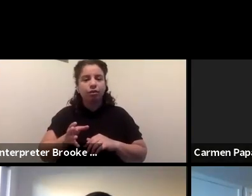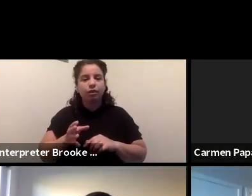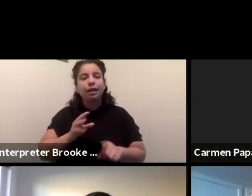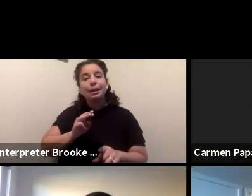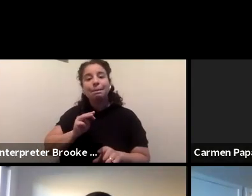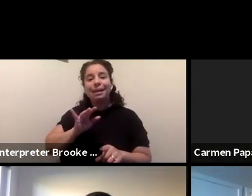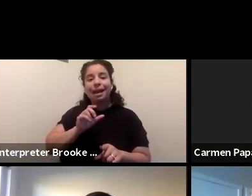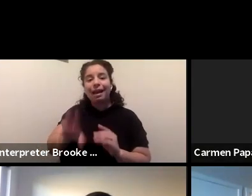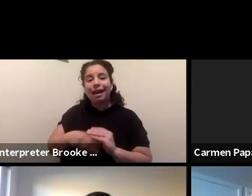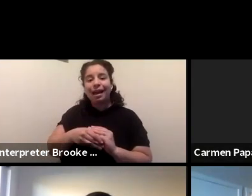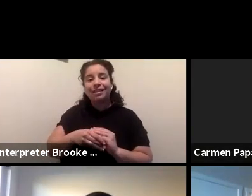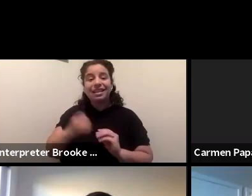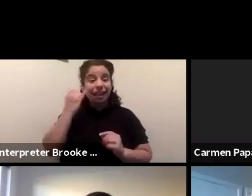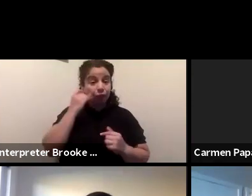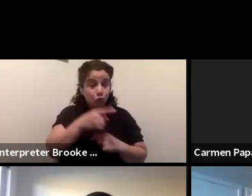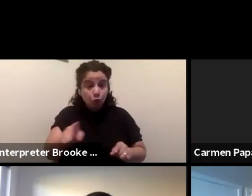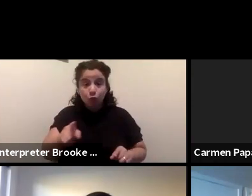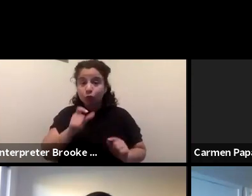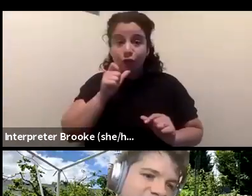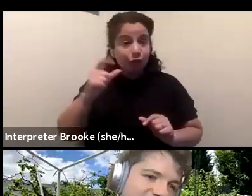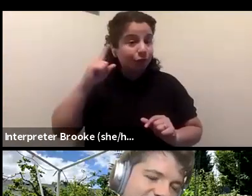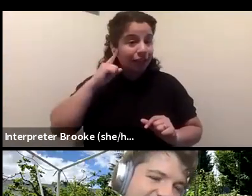Mia, I will mute you.